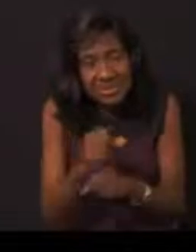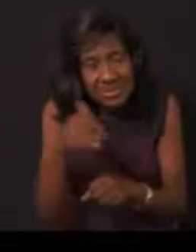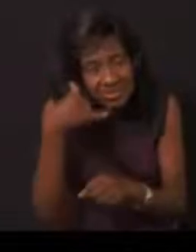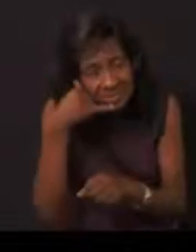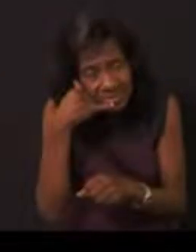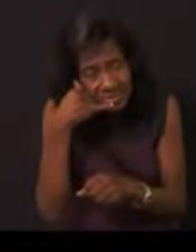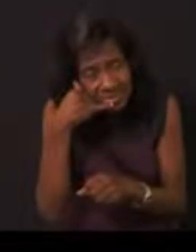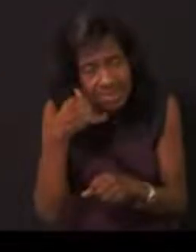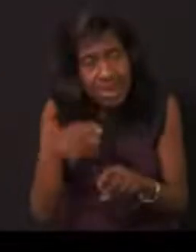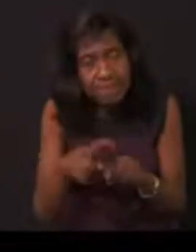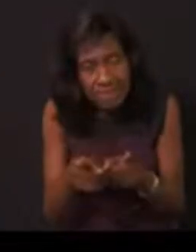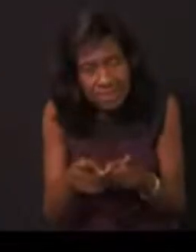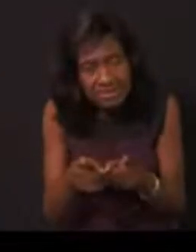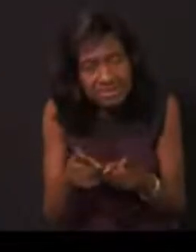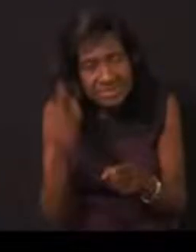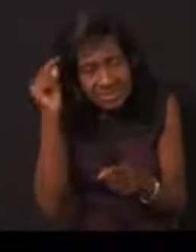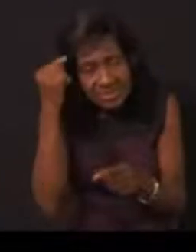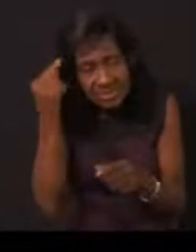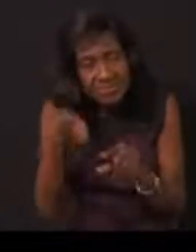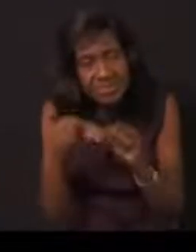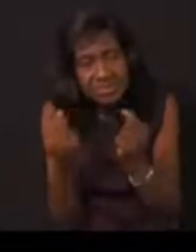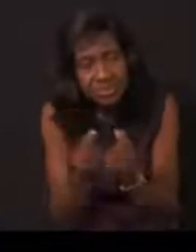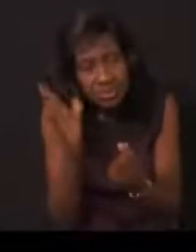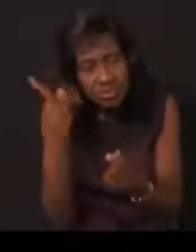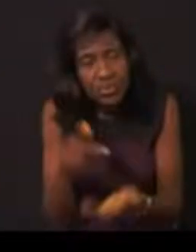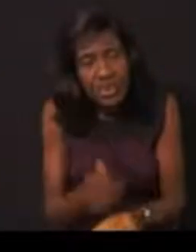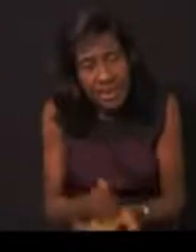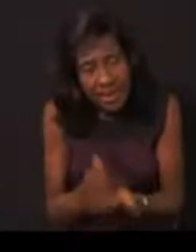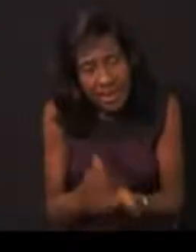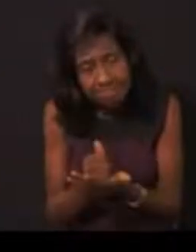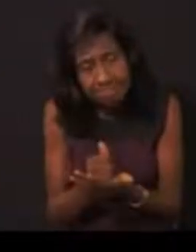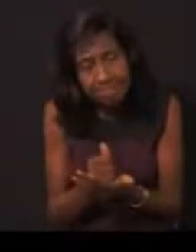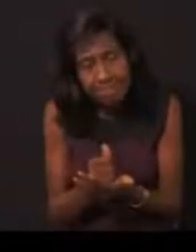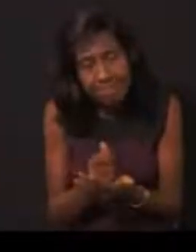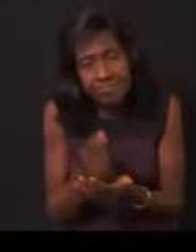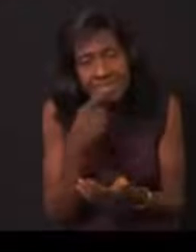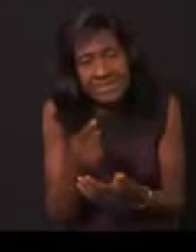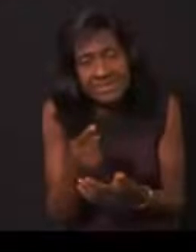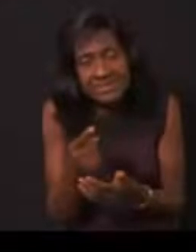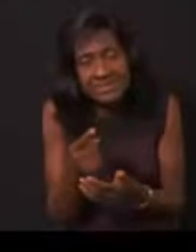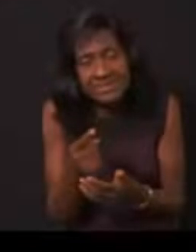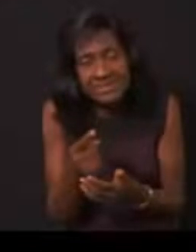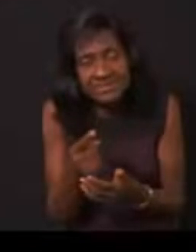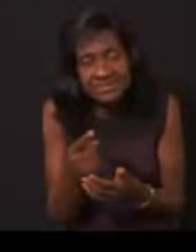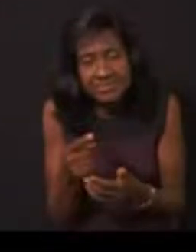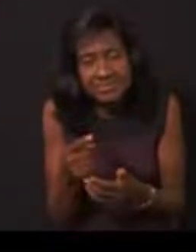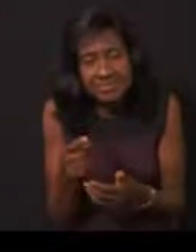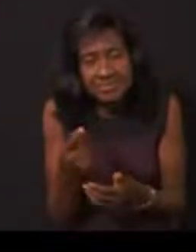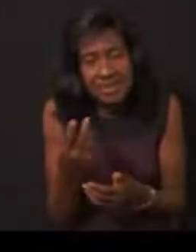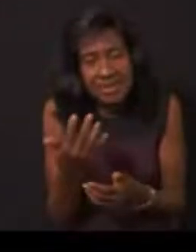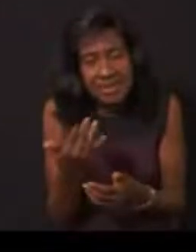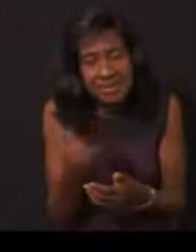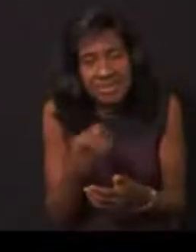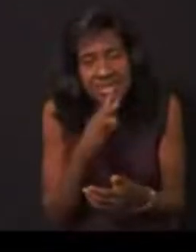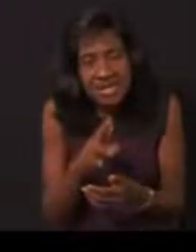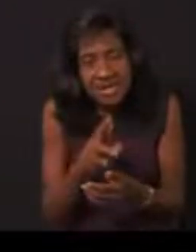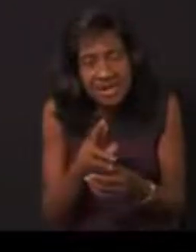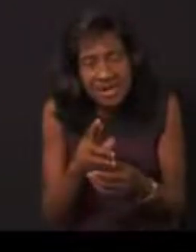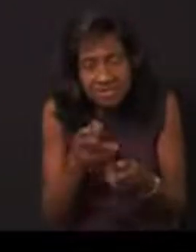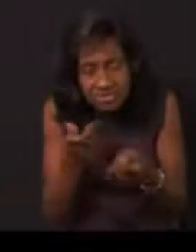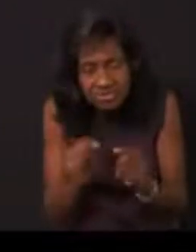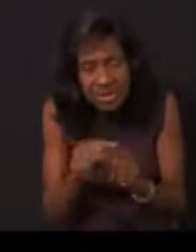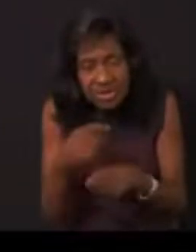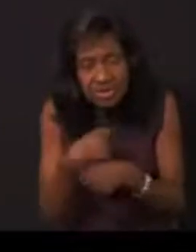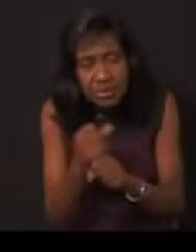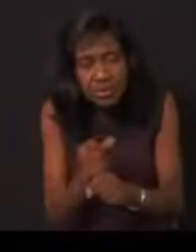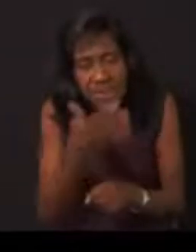are here for you. But as we move forward, we're also refining our tracking and reporting process within the public